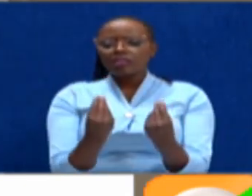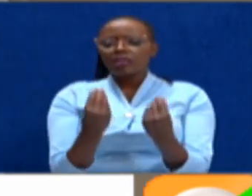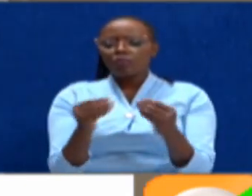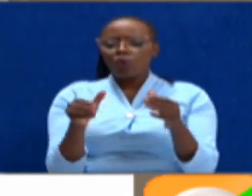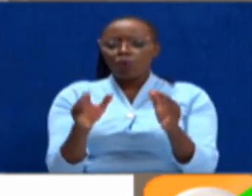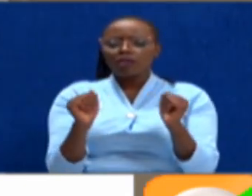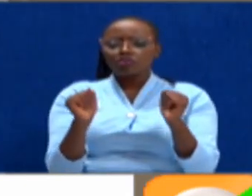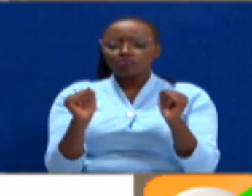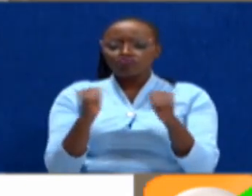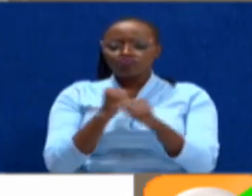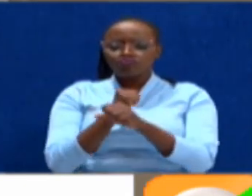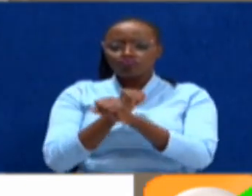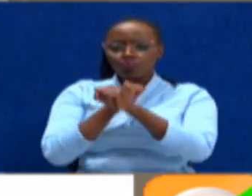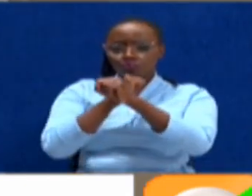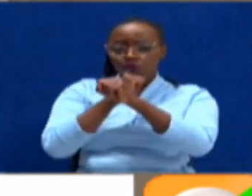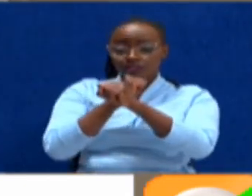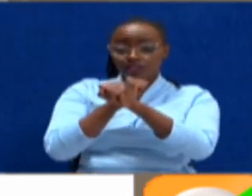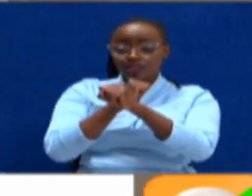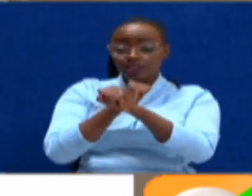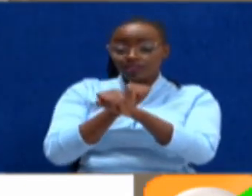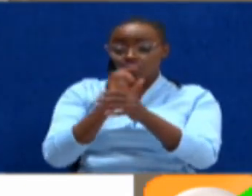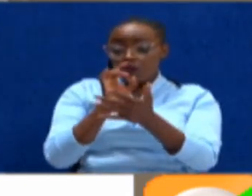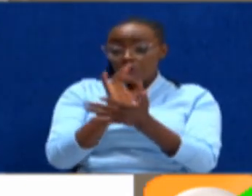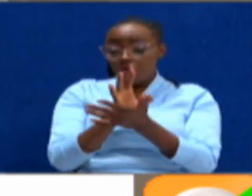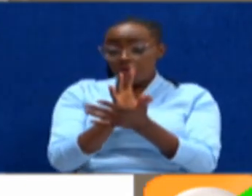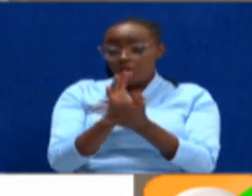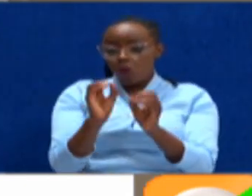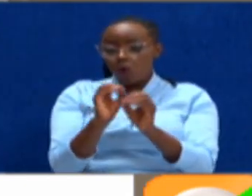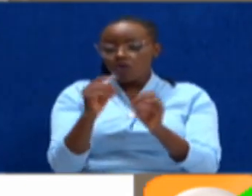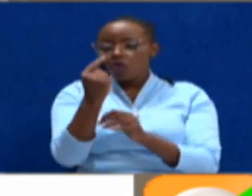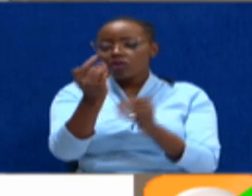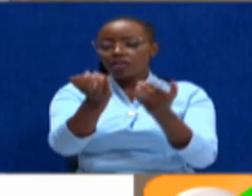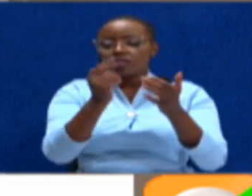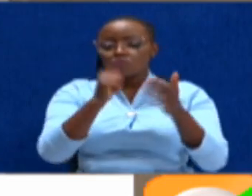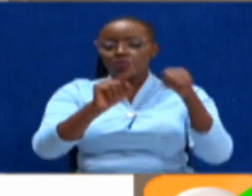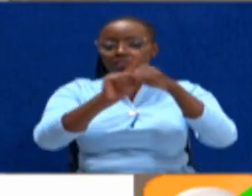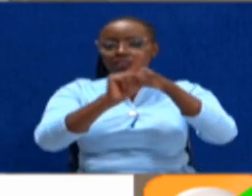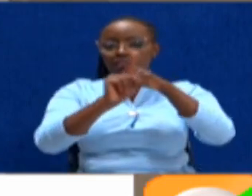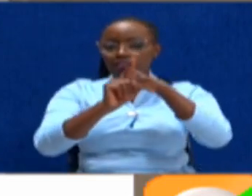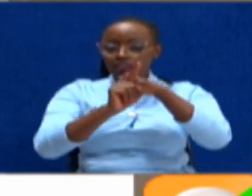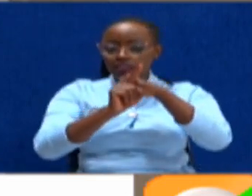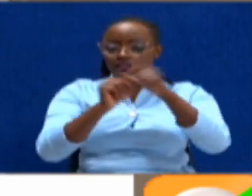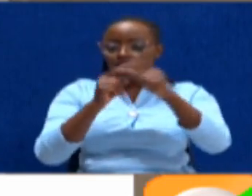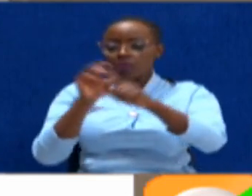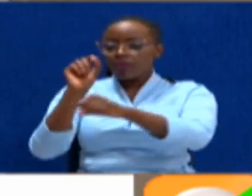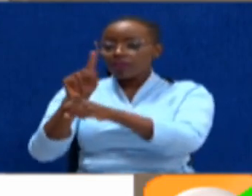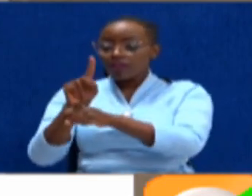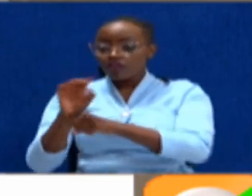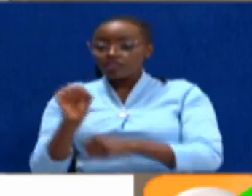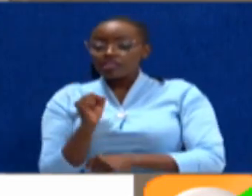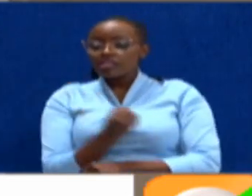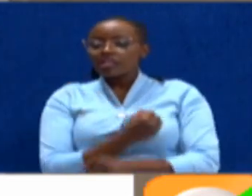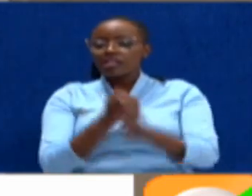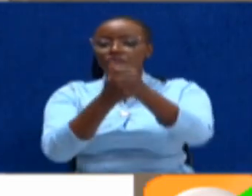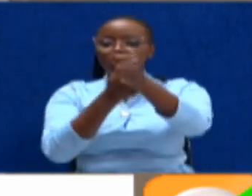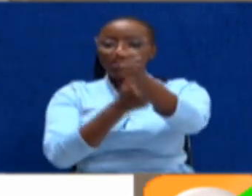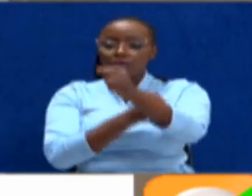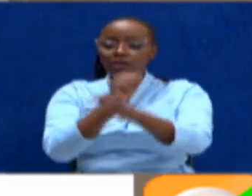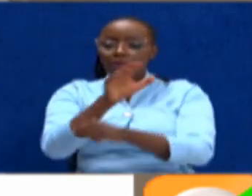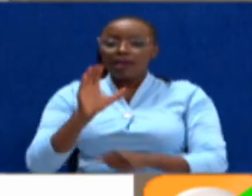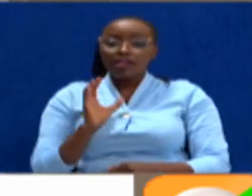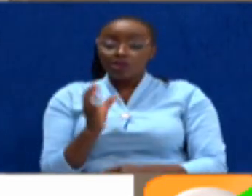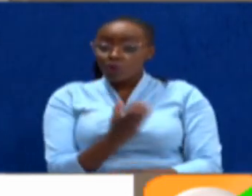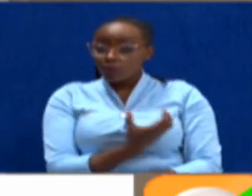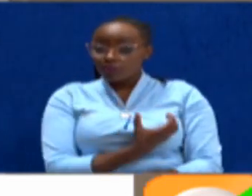of saving the governor from impeachment. Because all she needs is 6 out of 11 senators to support her in the